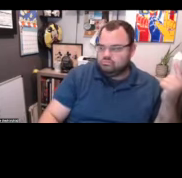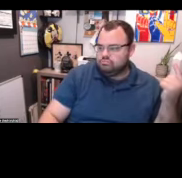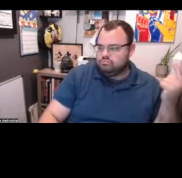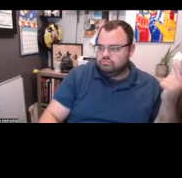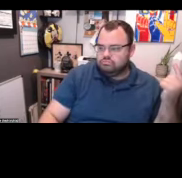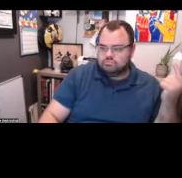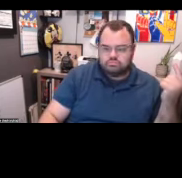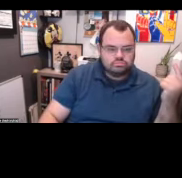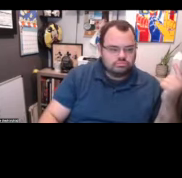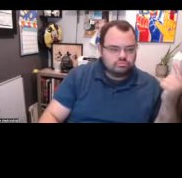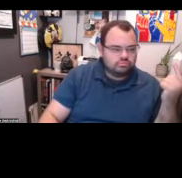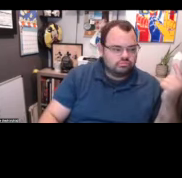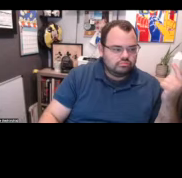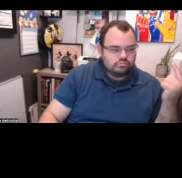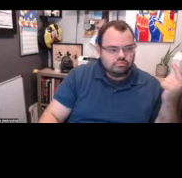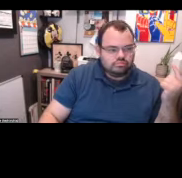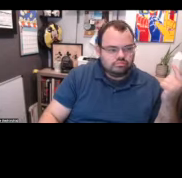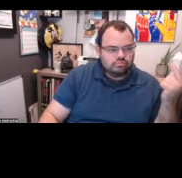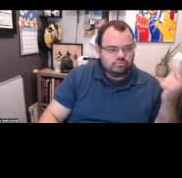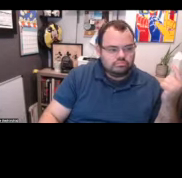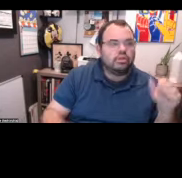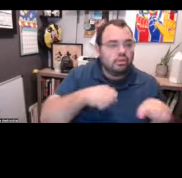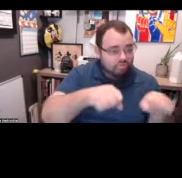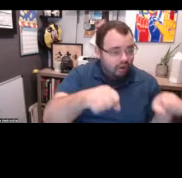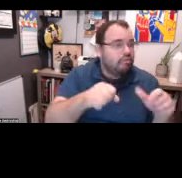else? Lawnmower.